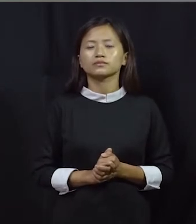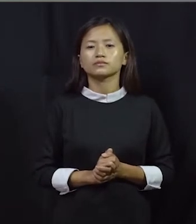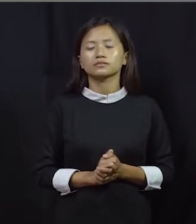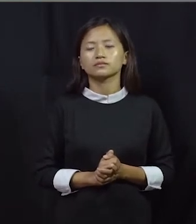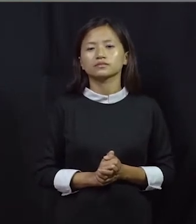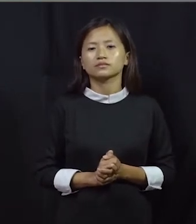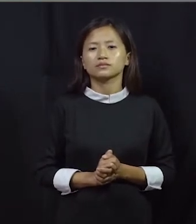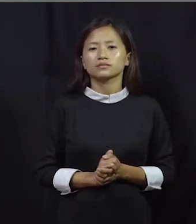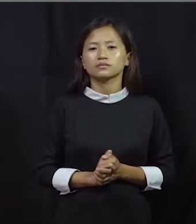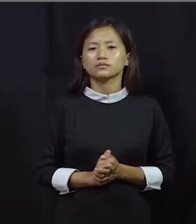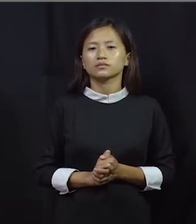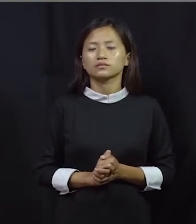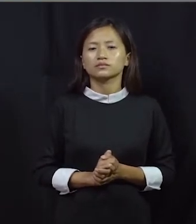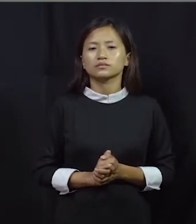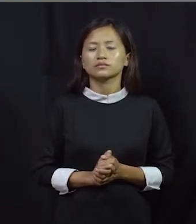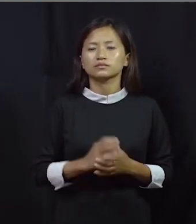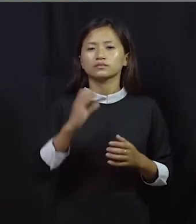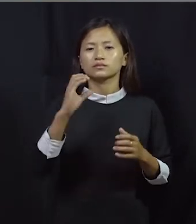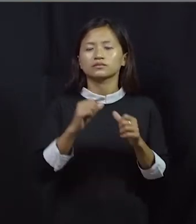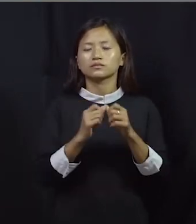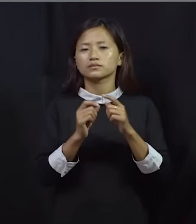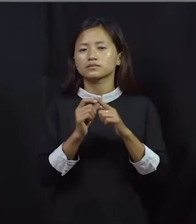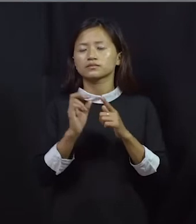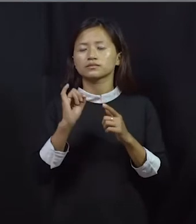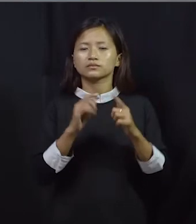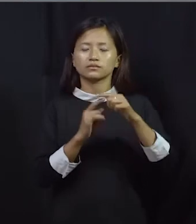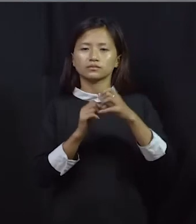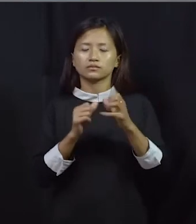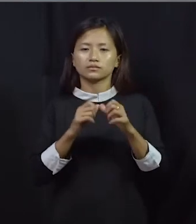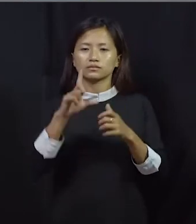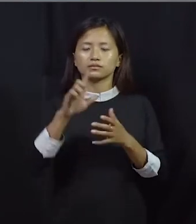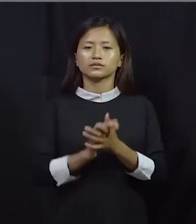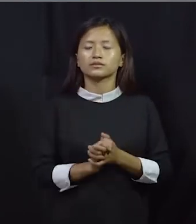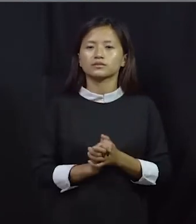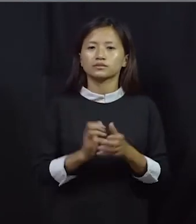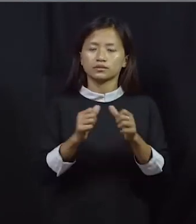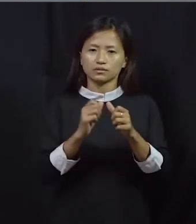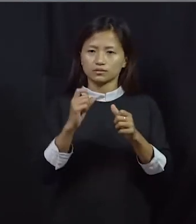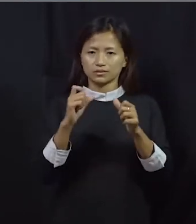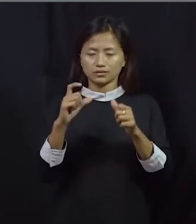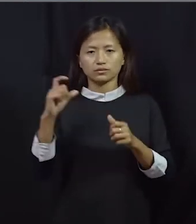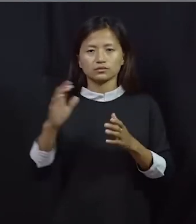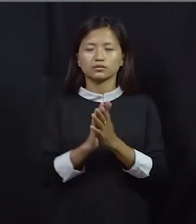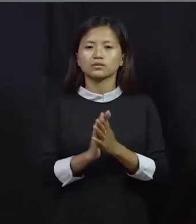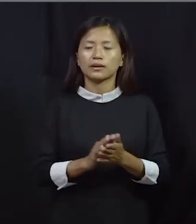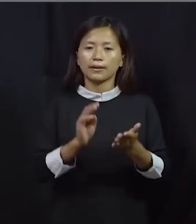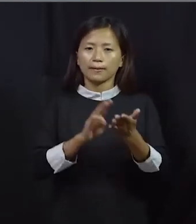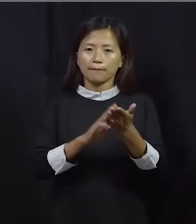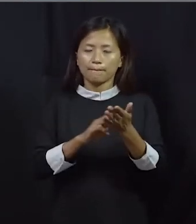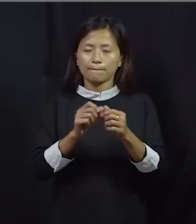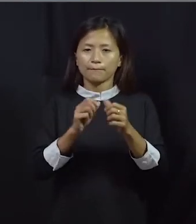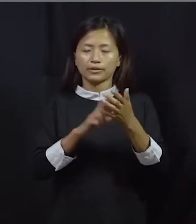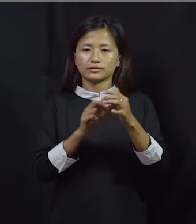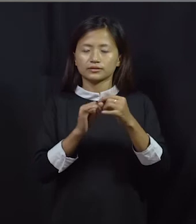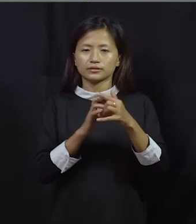have capital accounts. There are two methods of maintaining capital